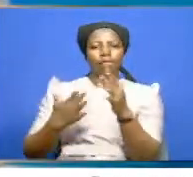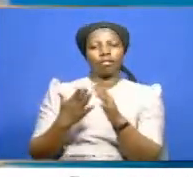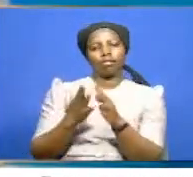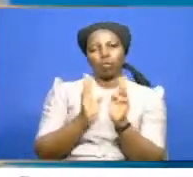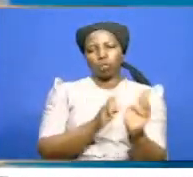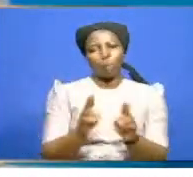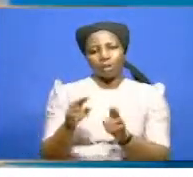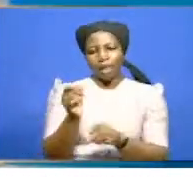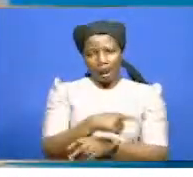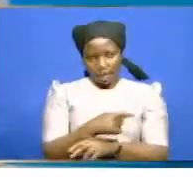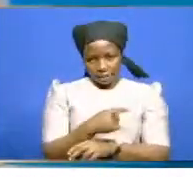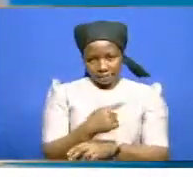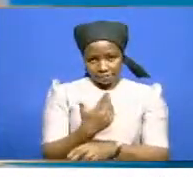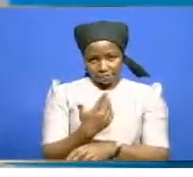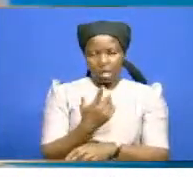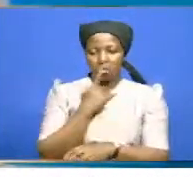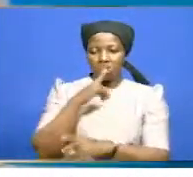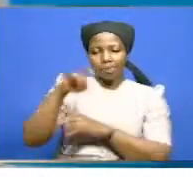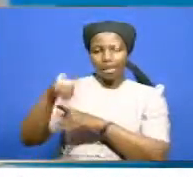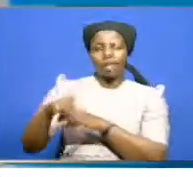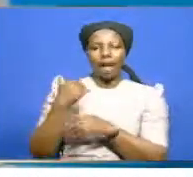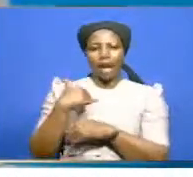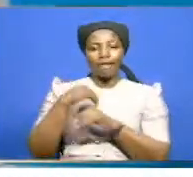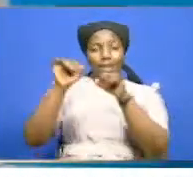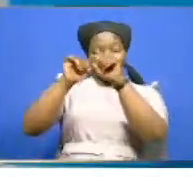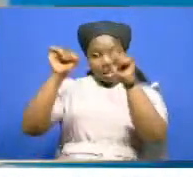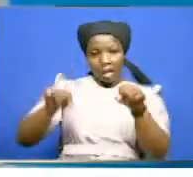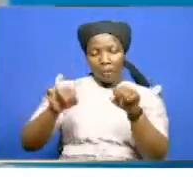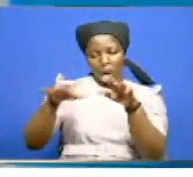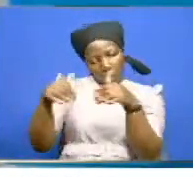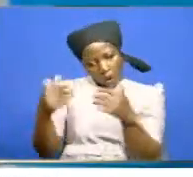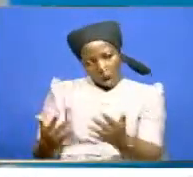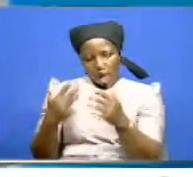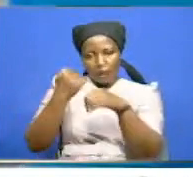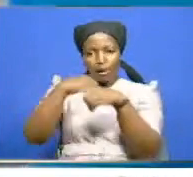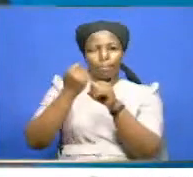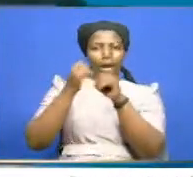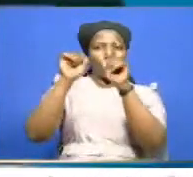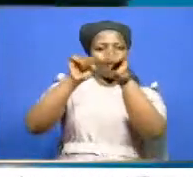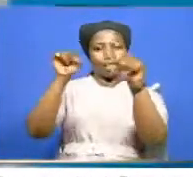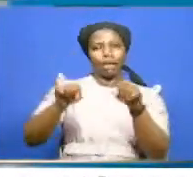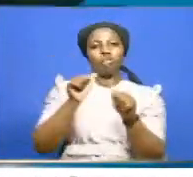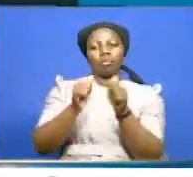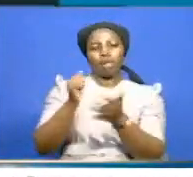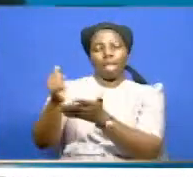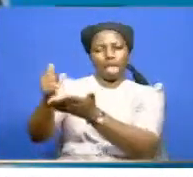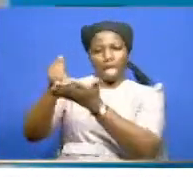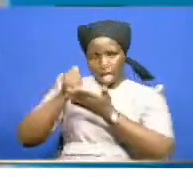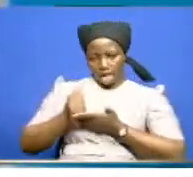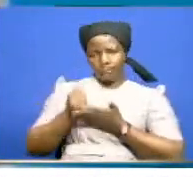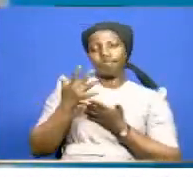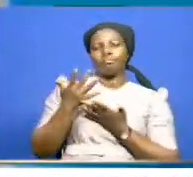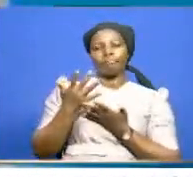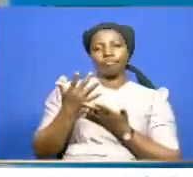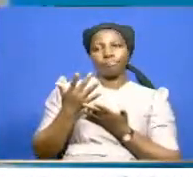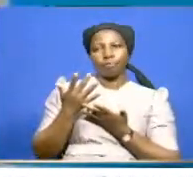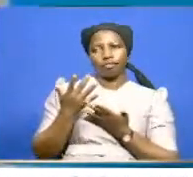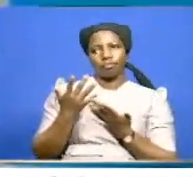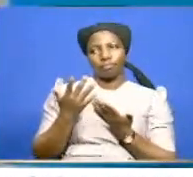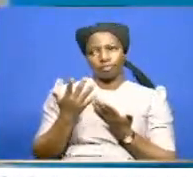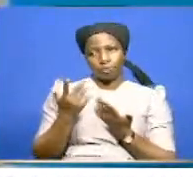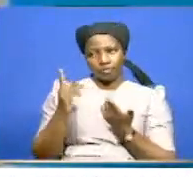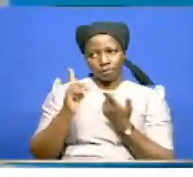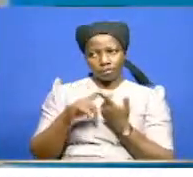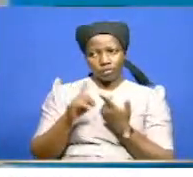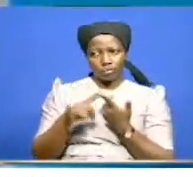to have systems, or rather we put it in place systems that enable us to go beyond that kind of a